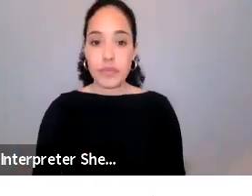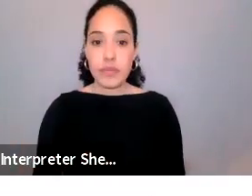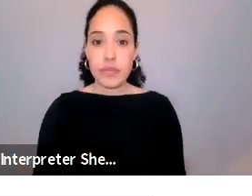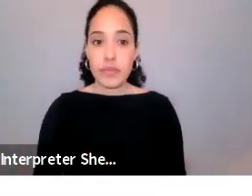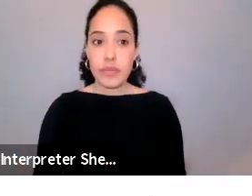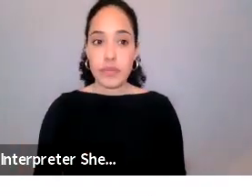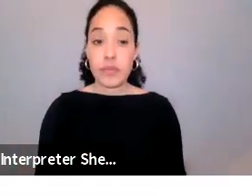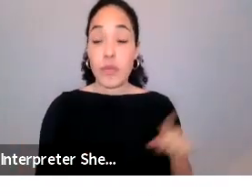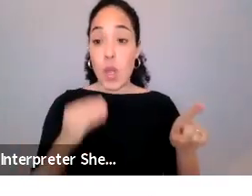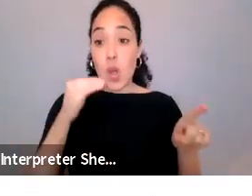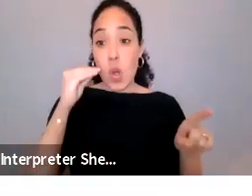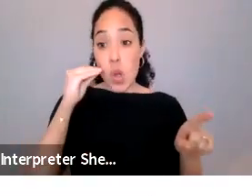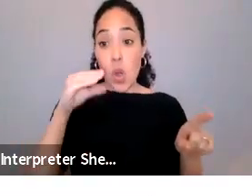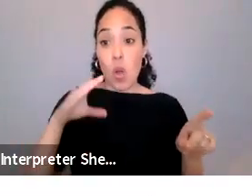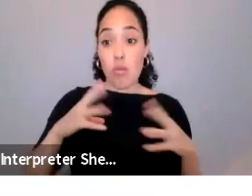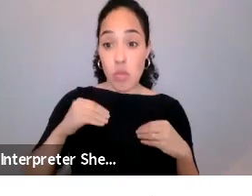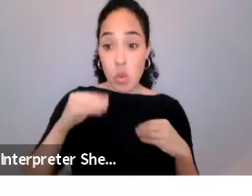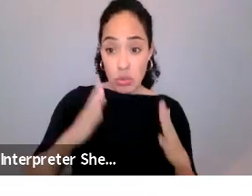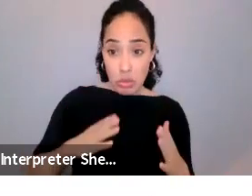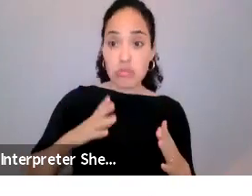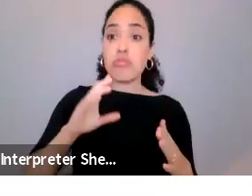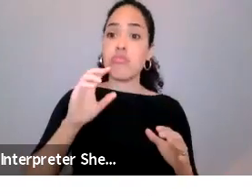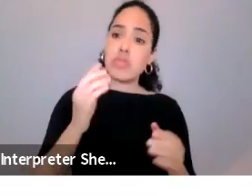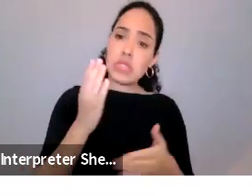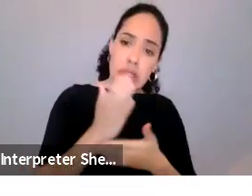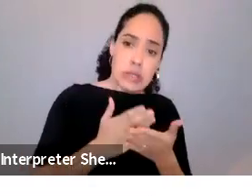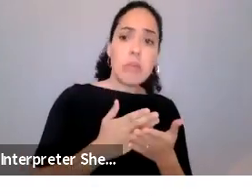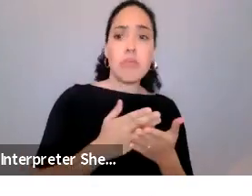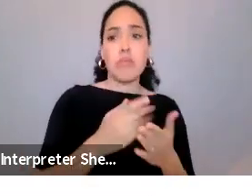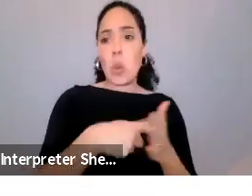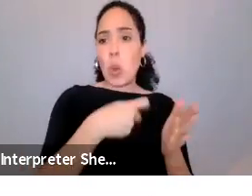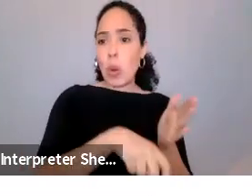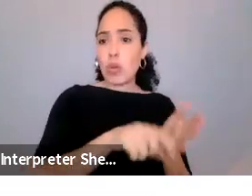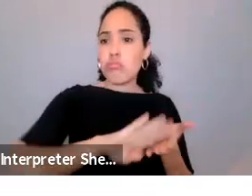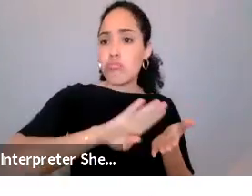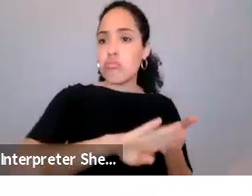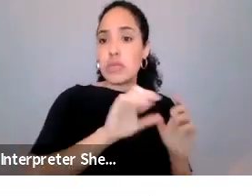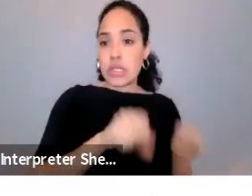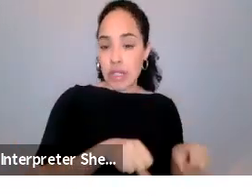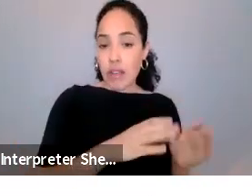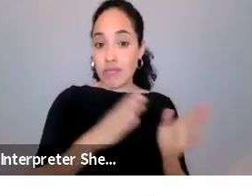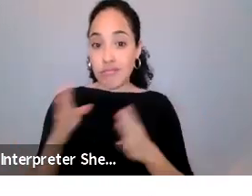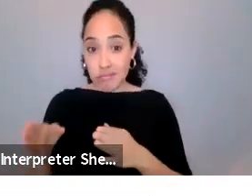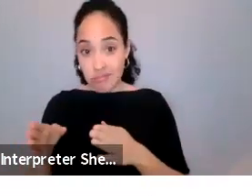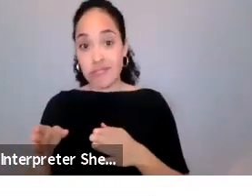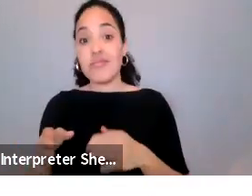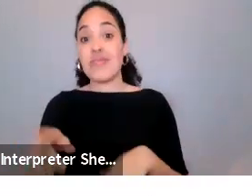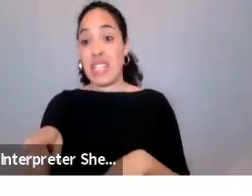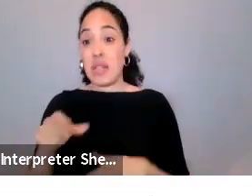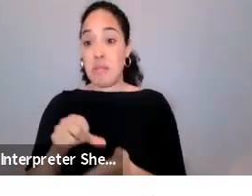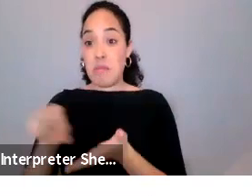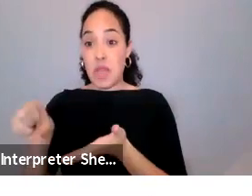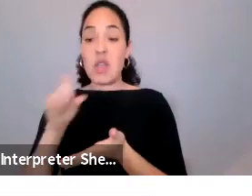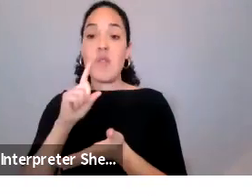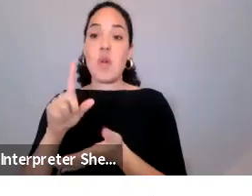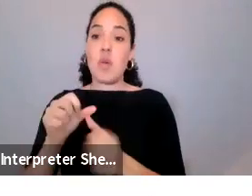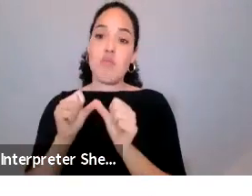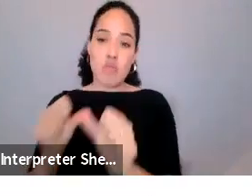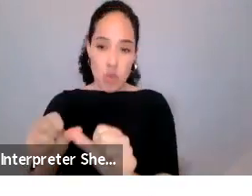excluded. Under the NFIP, building coverage pays for permanent items such as plumbing and electrical